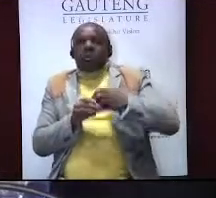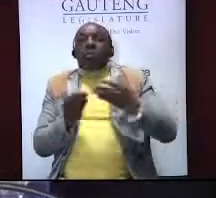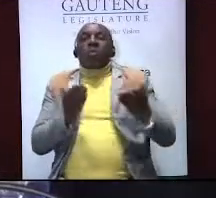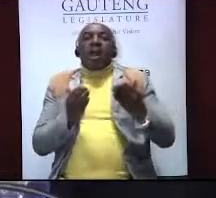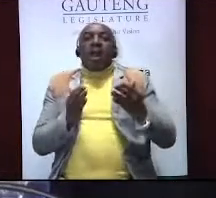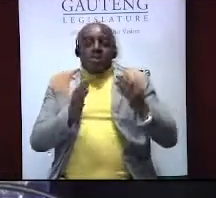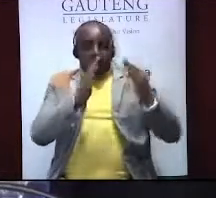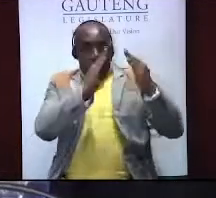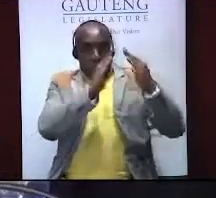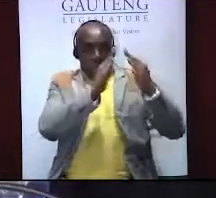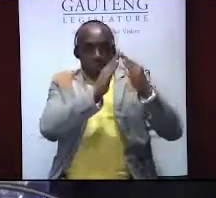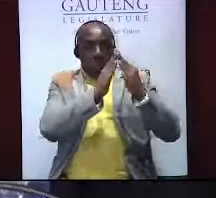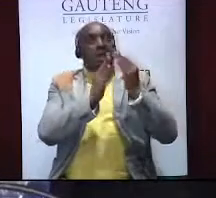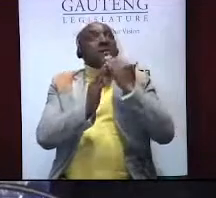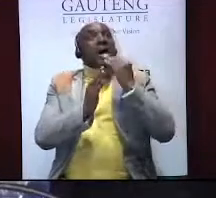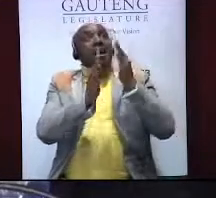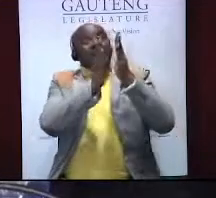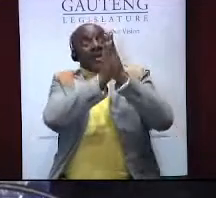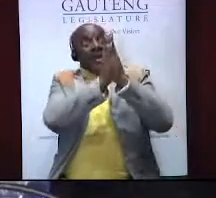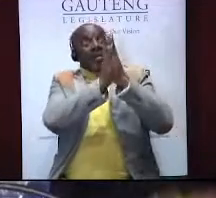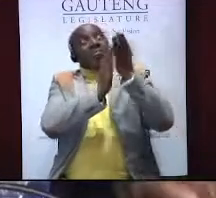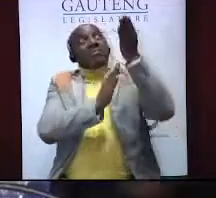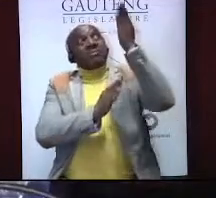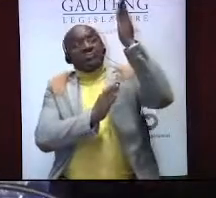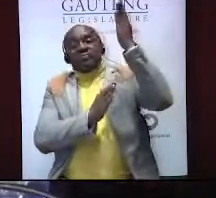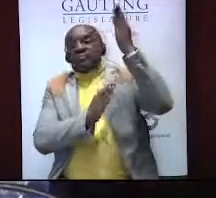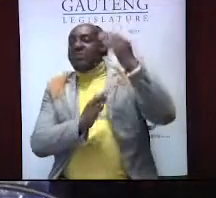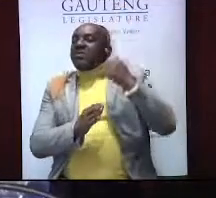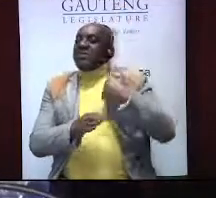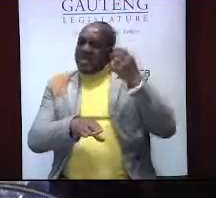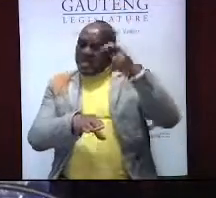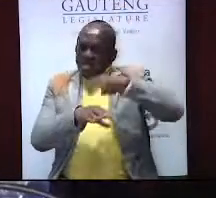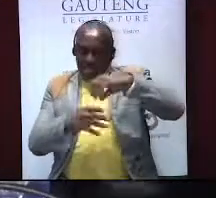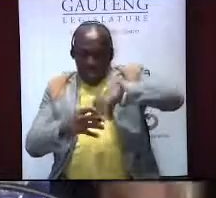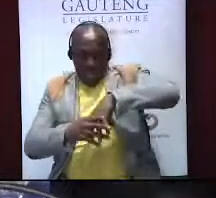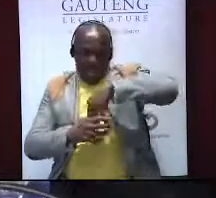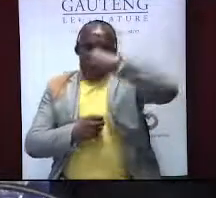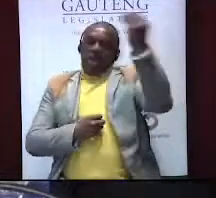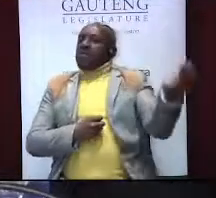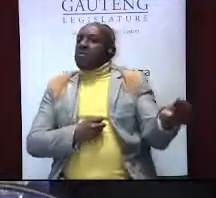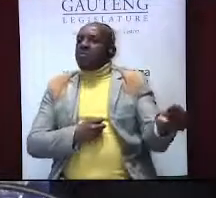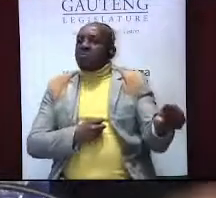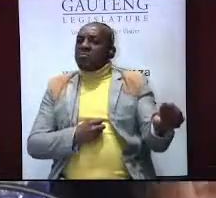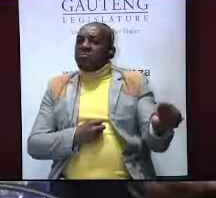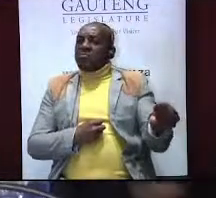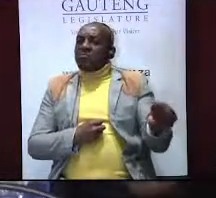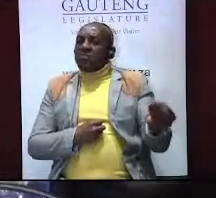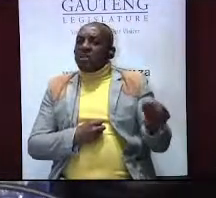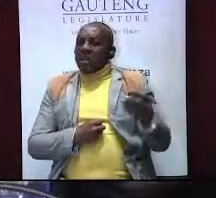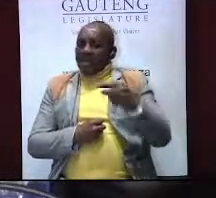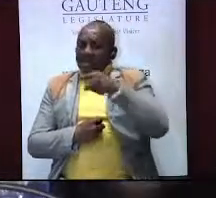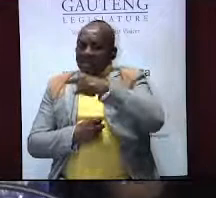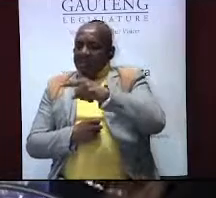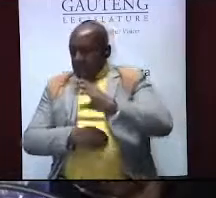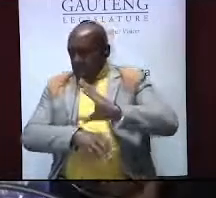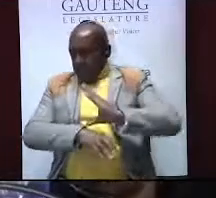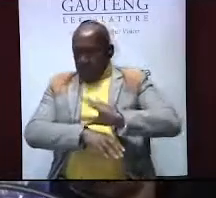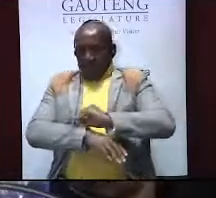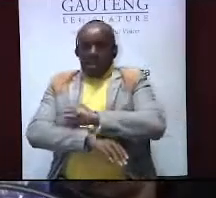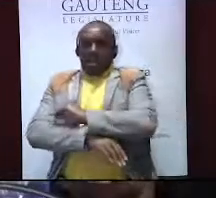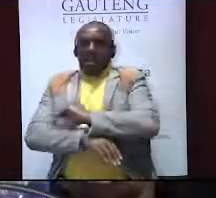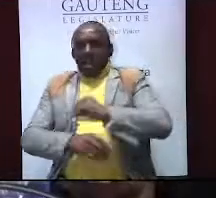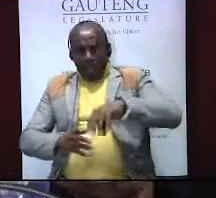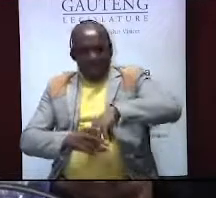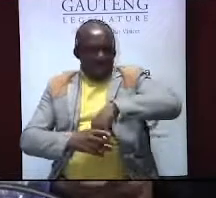God. Let us take out this cancer out of our